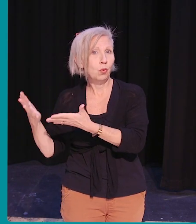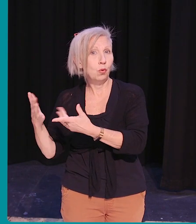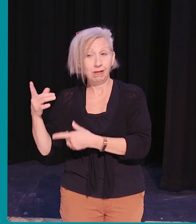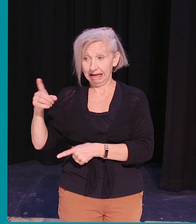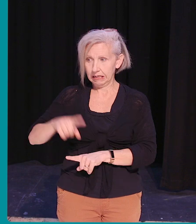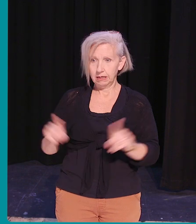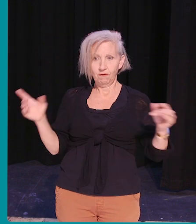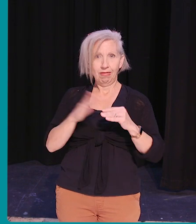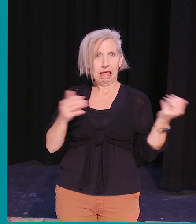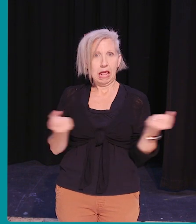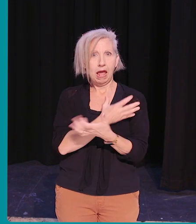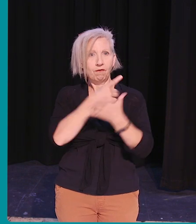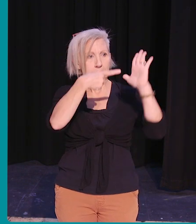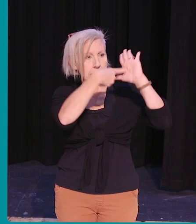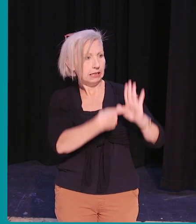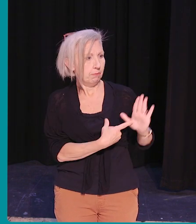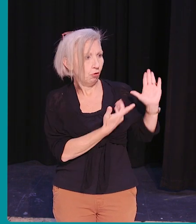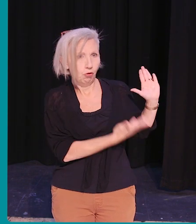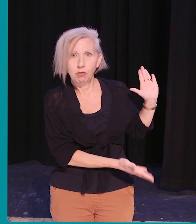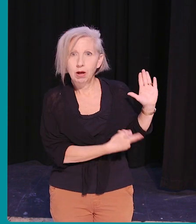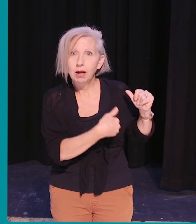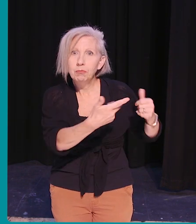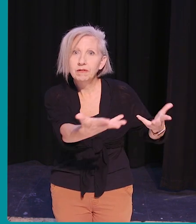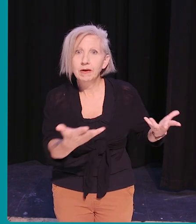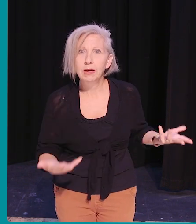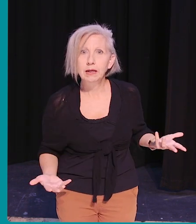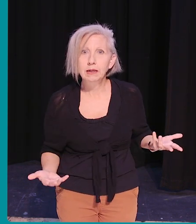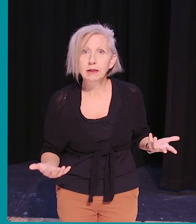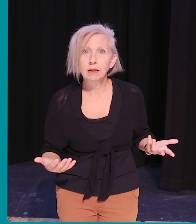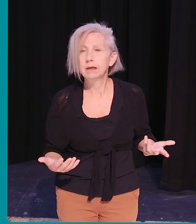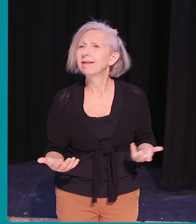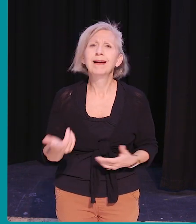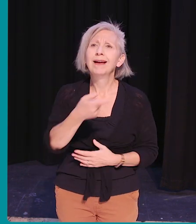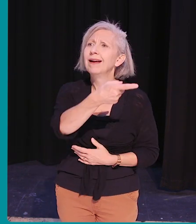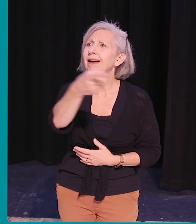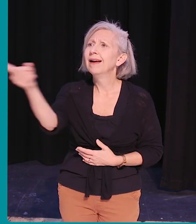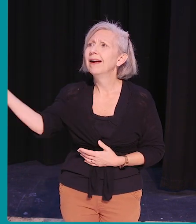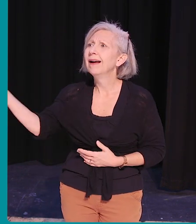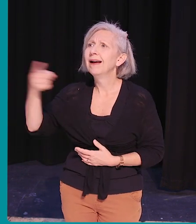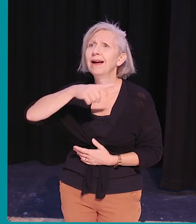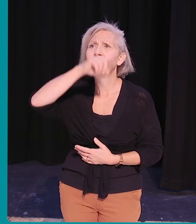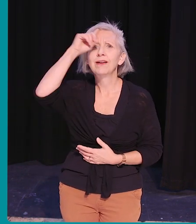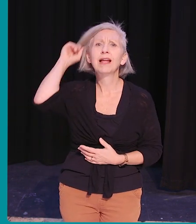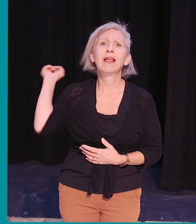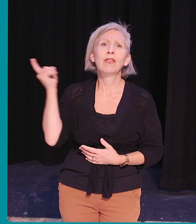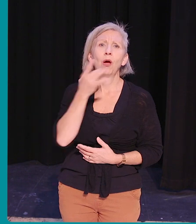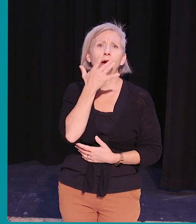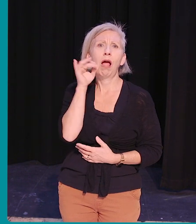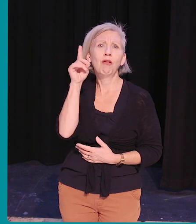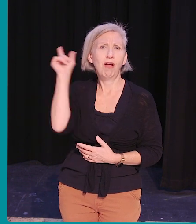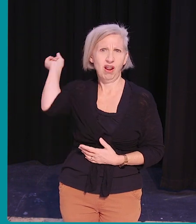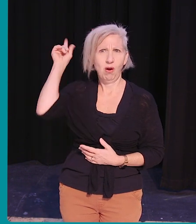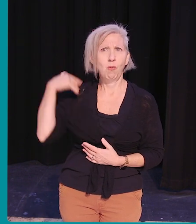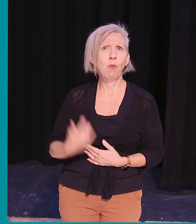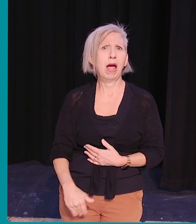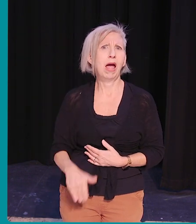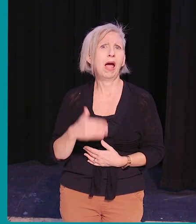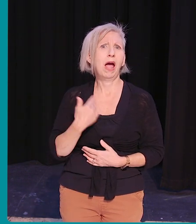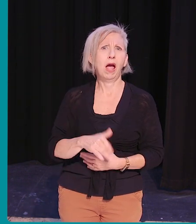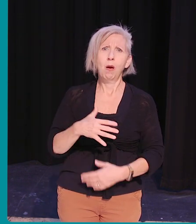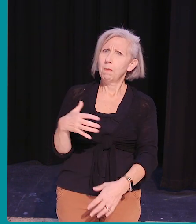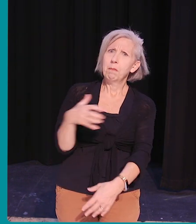you. Nobody in this room would argue that those kids weren't learning powerful things in Colorado, but it sure didn't look like school as we traditionally think about